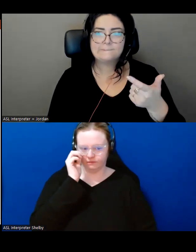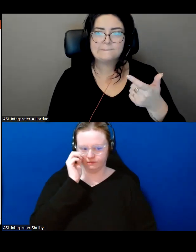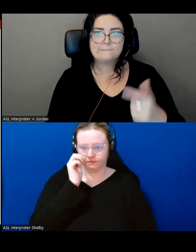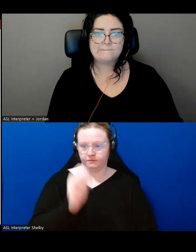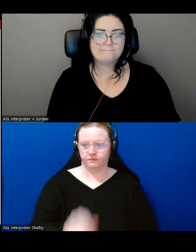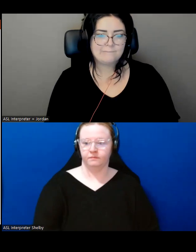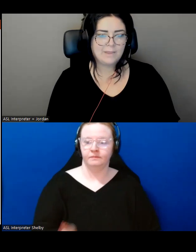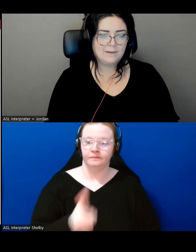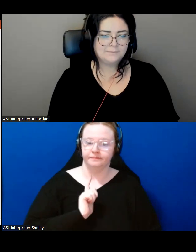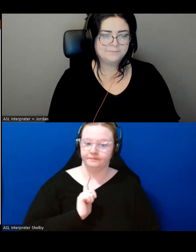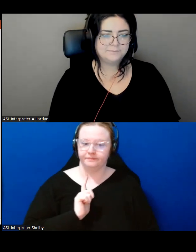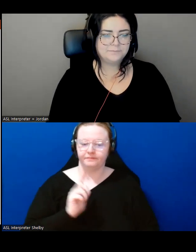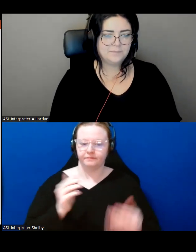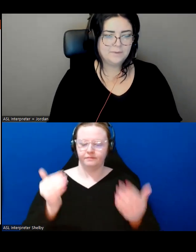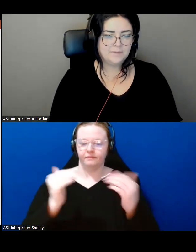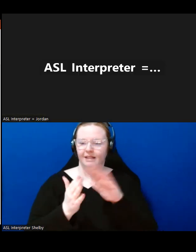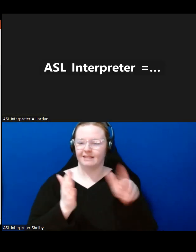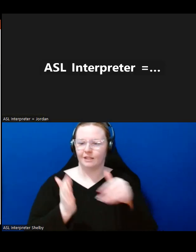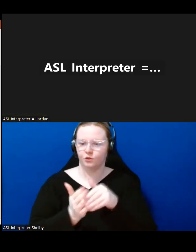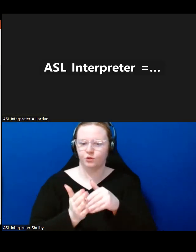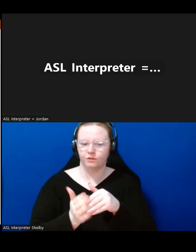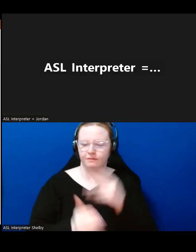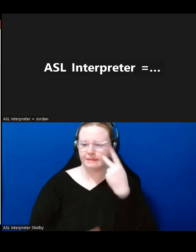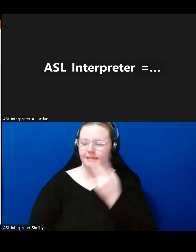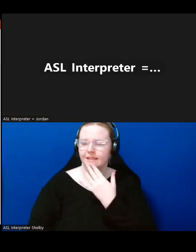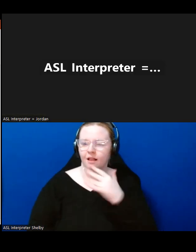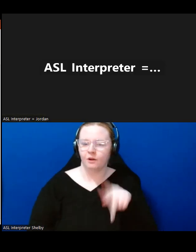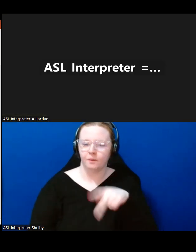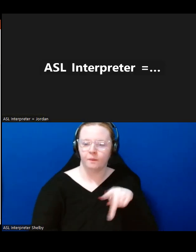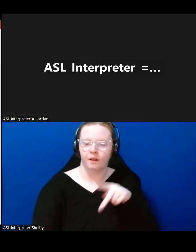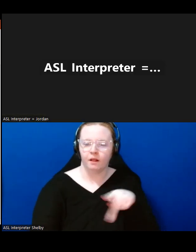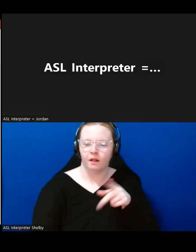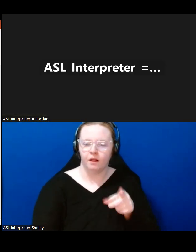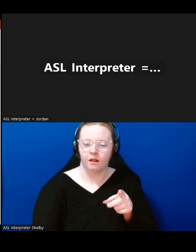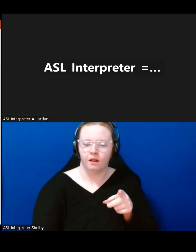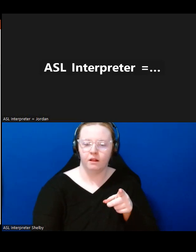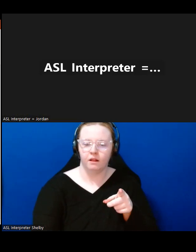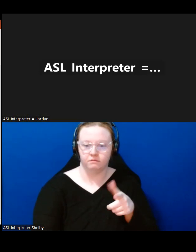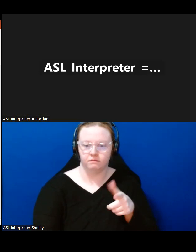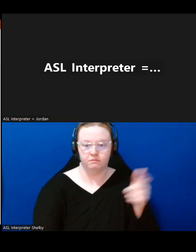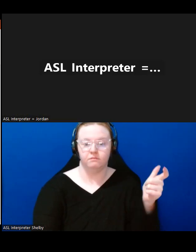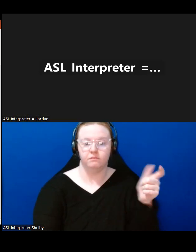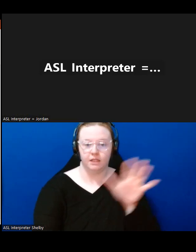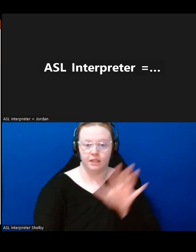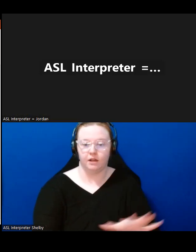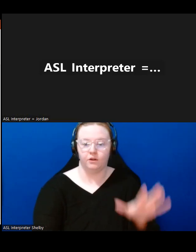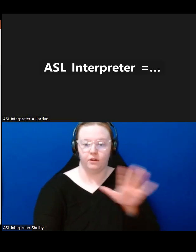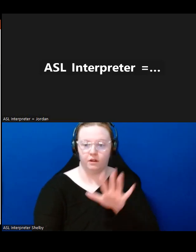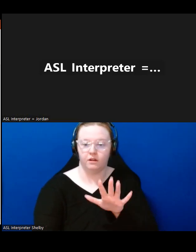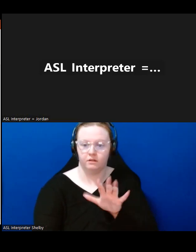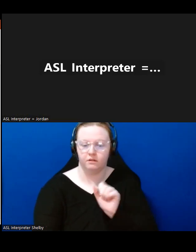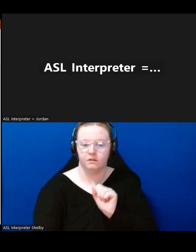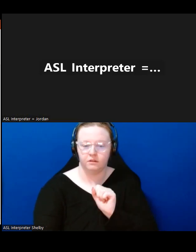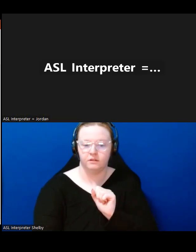Next is Central. So Central is there in the purple. So that's a huge area geographically, as you can see. And